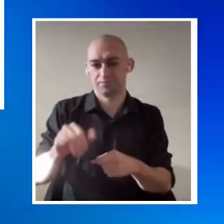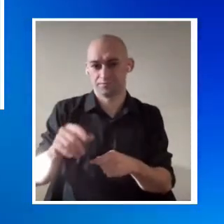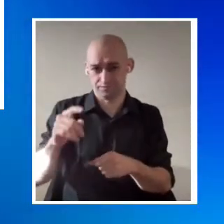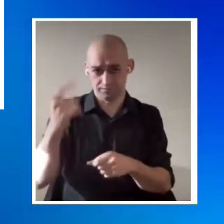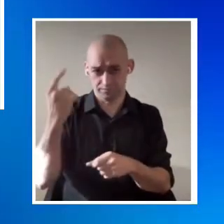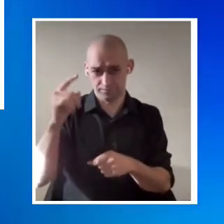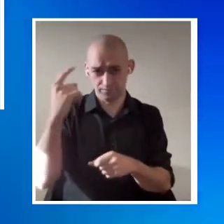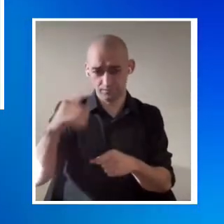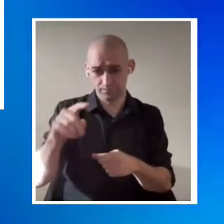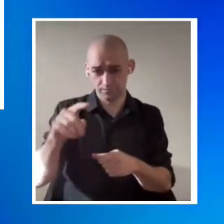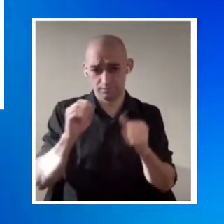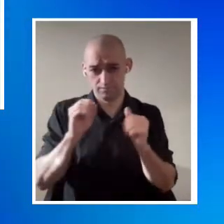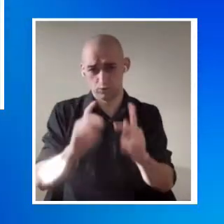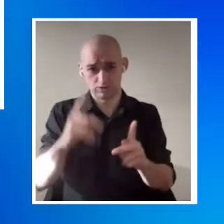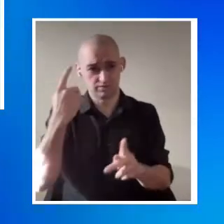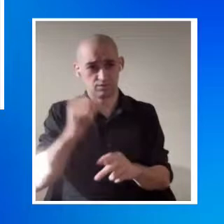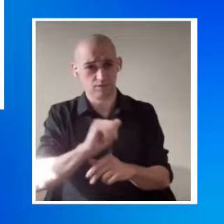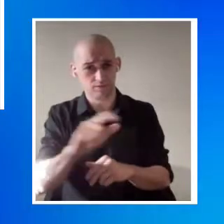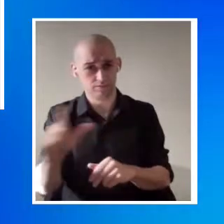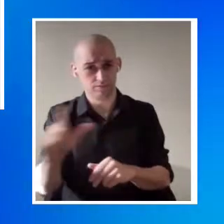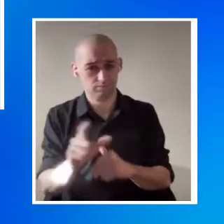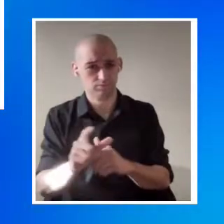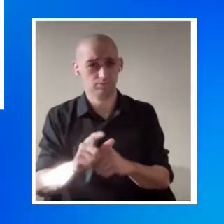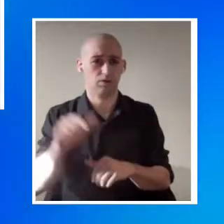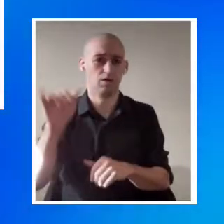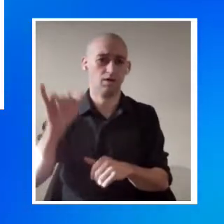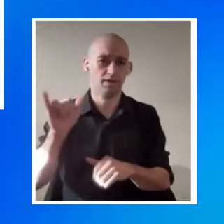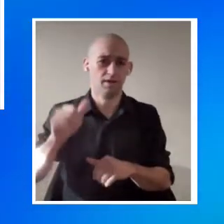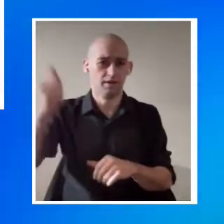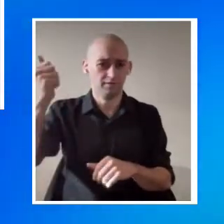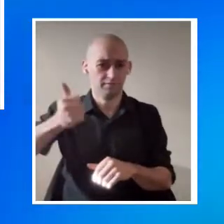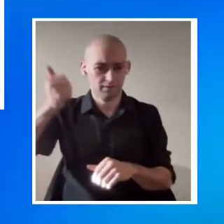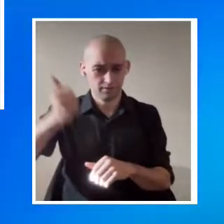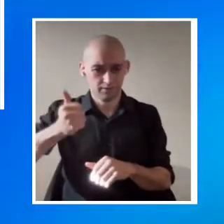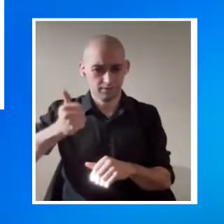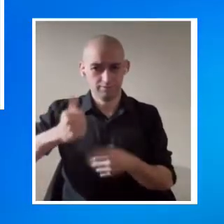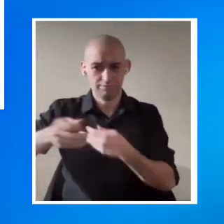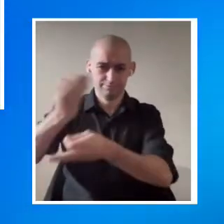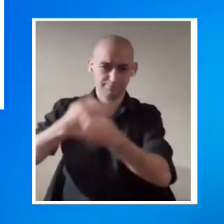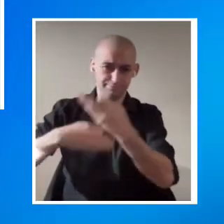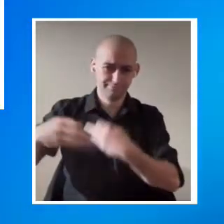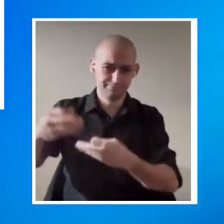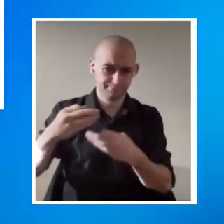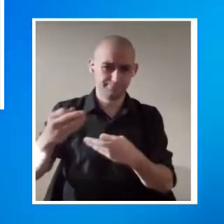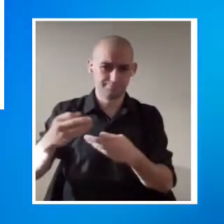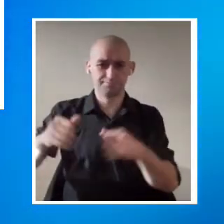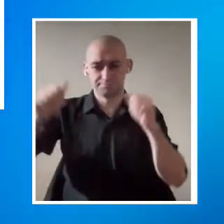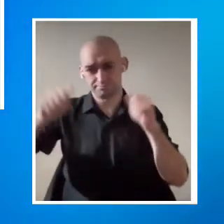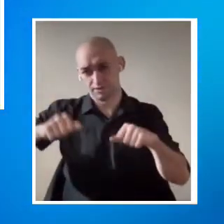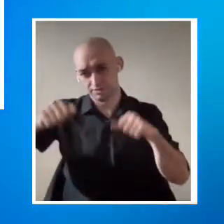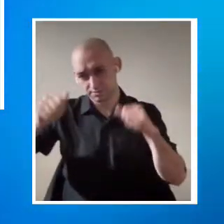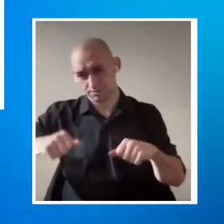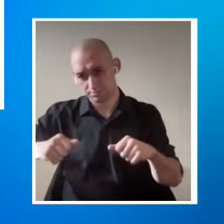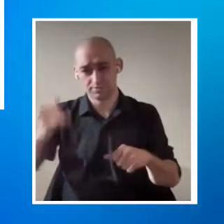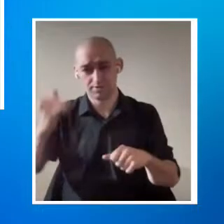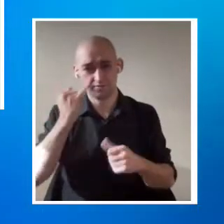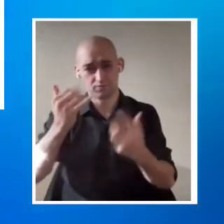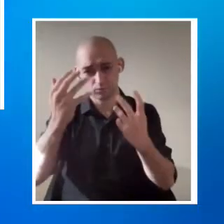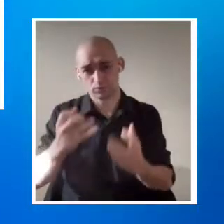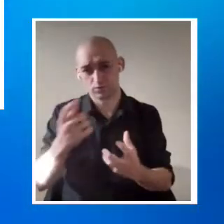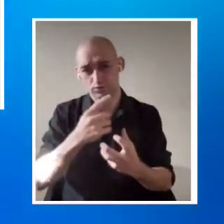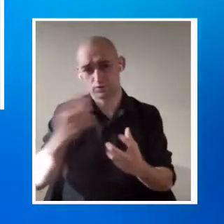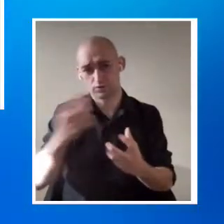partners. You may wonder where these grant dollars come from and how these funds are used to enhance community